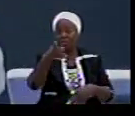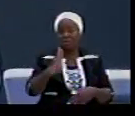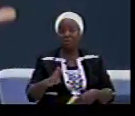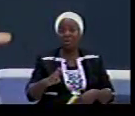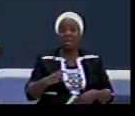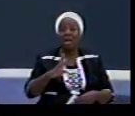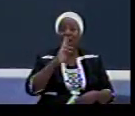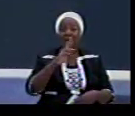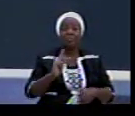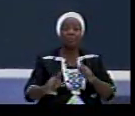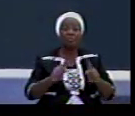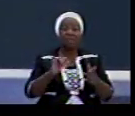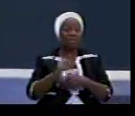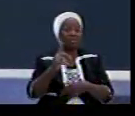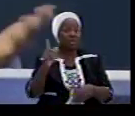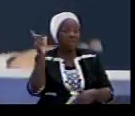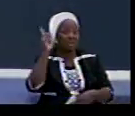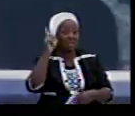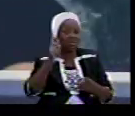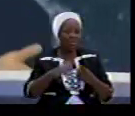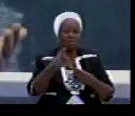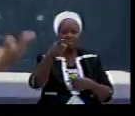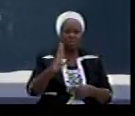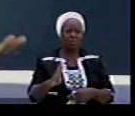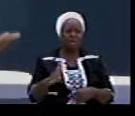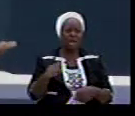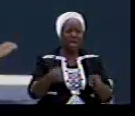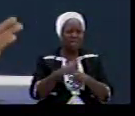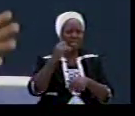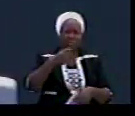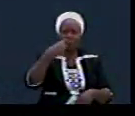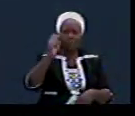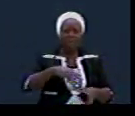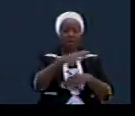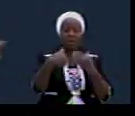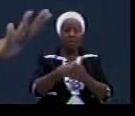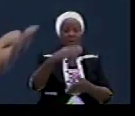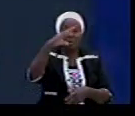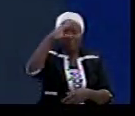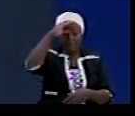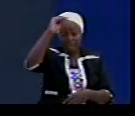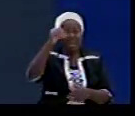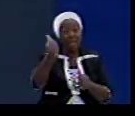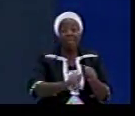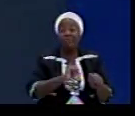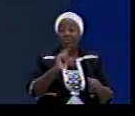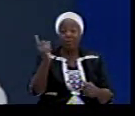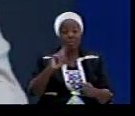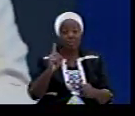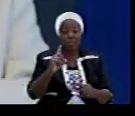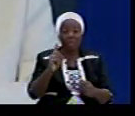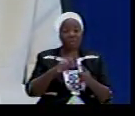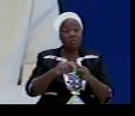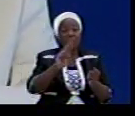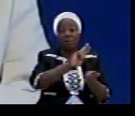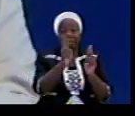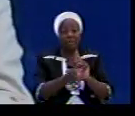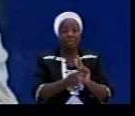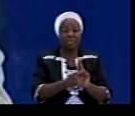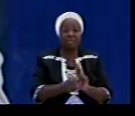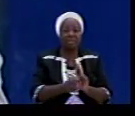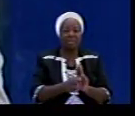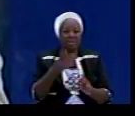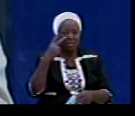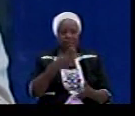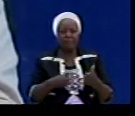that listen to God. As he has commanded all men everywhere to repent. Look at